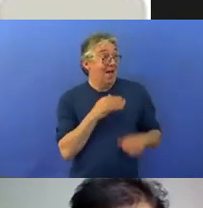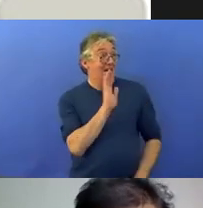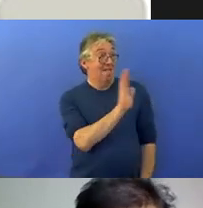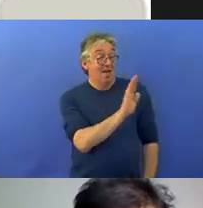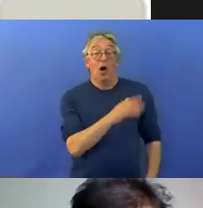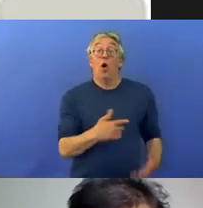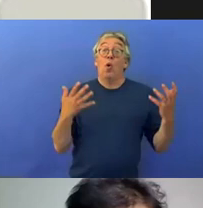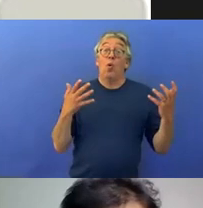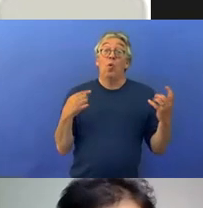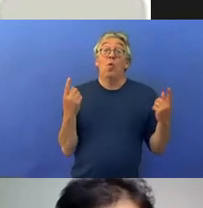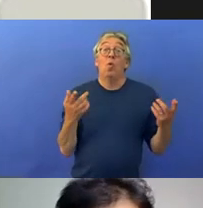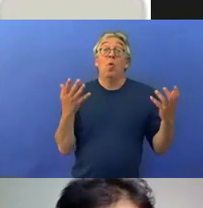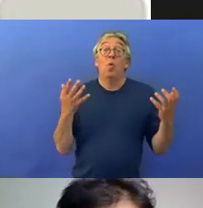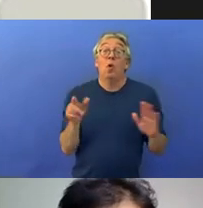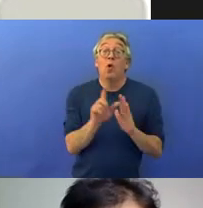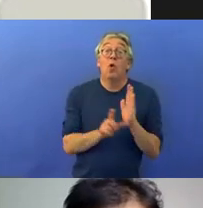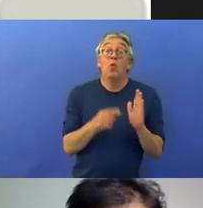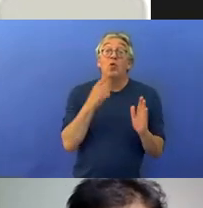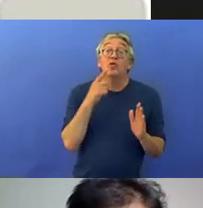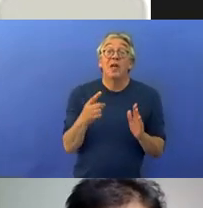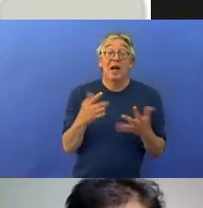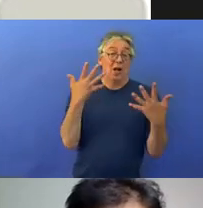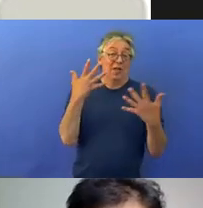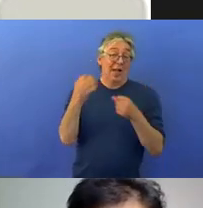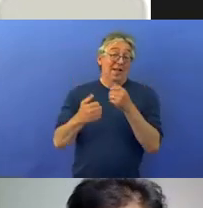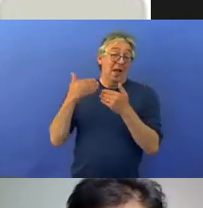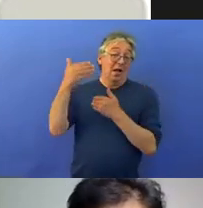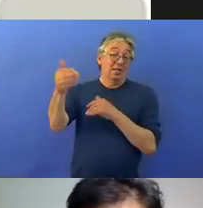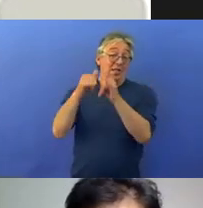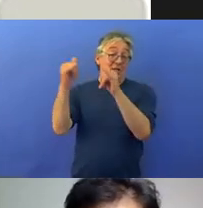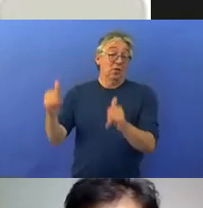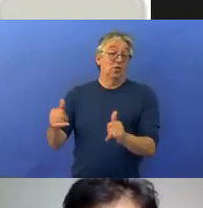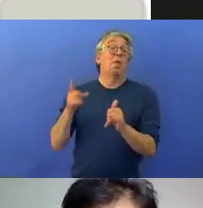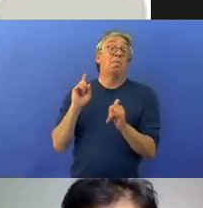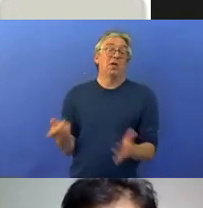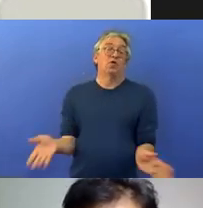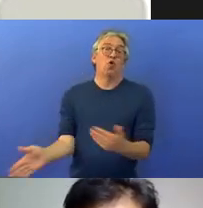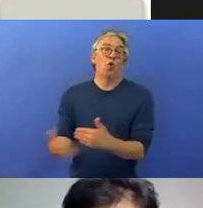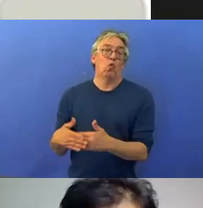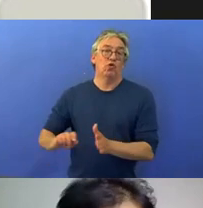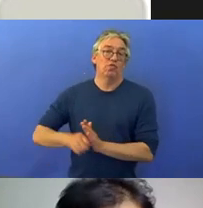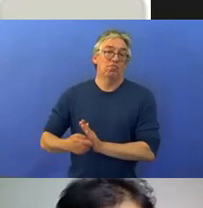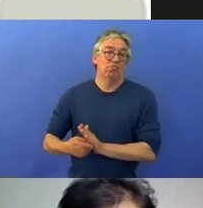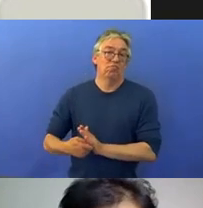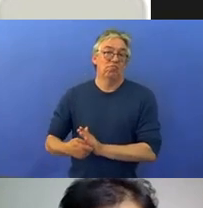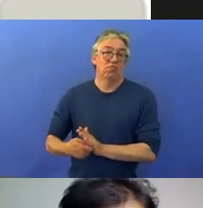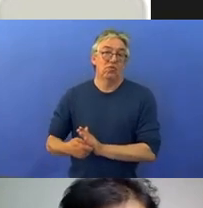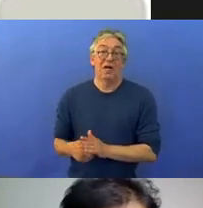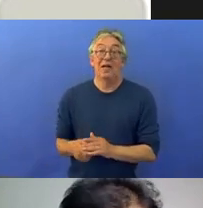years. Some parents and institution workers are against